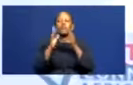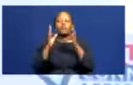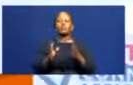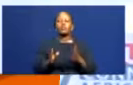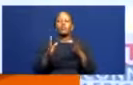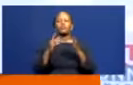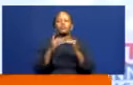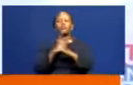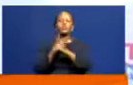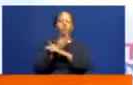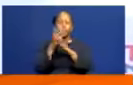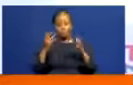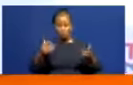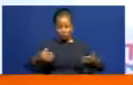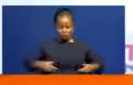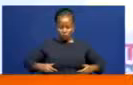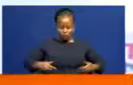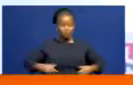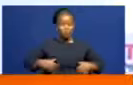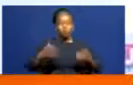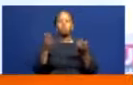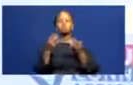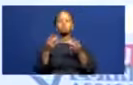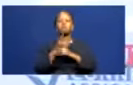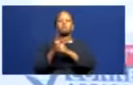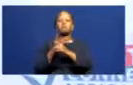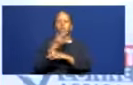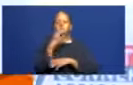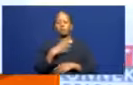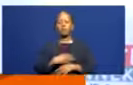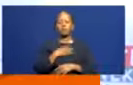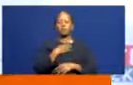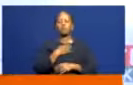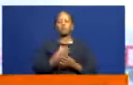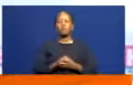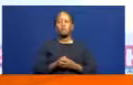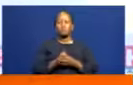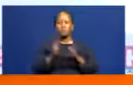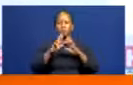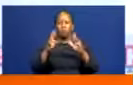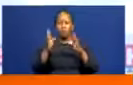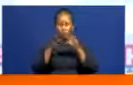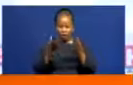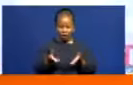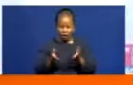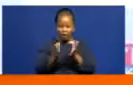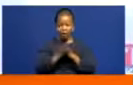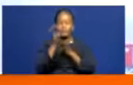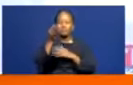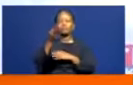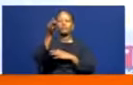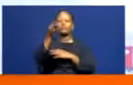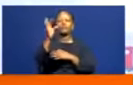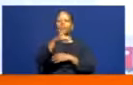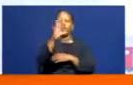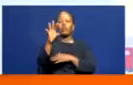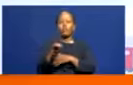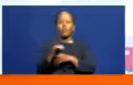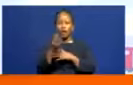youth, distinguished delegates, the present and the future of Africa, Hoi,